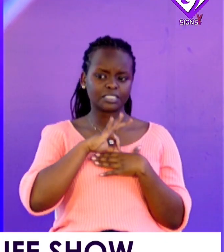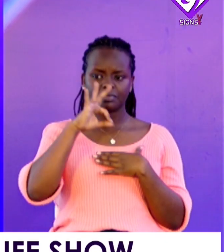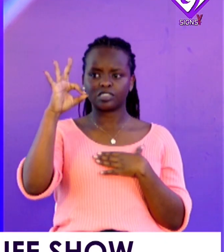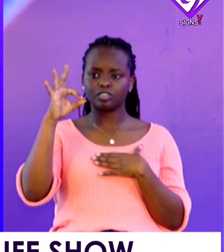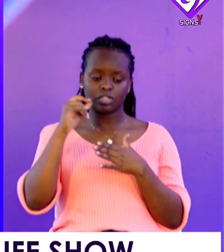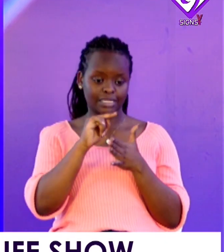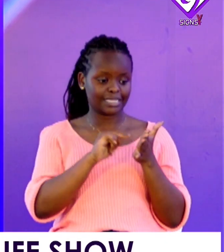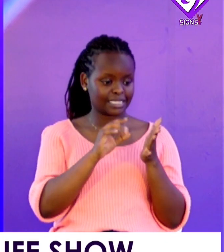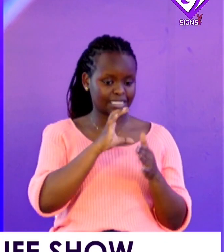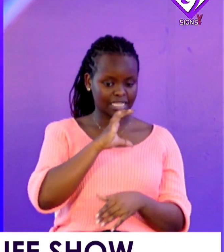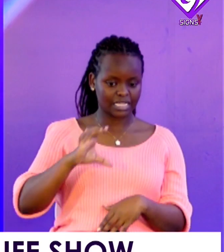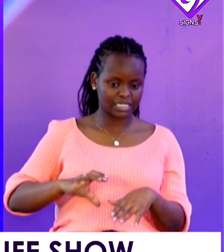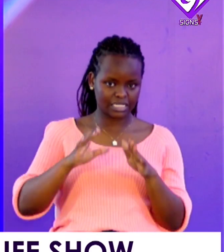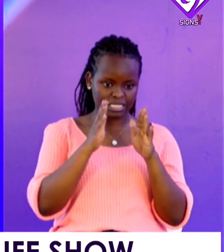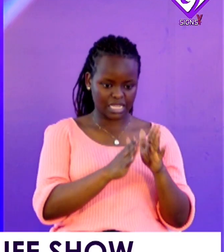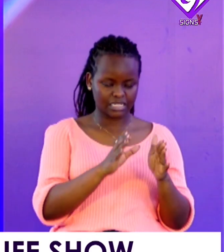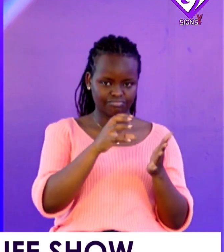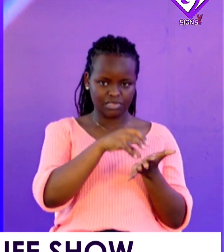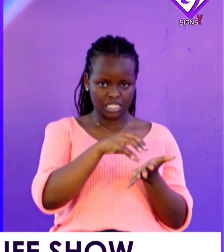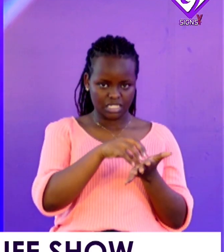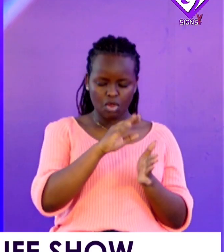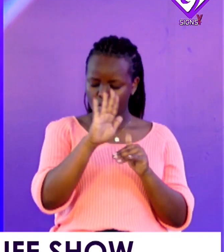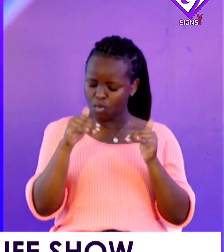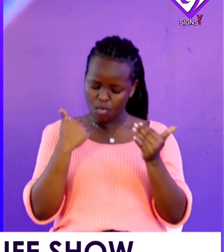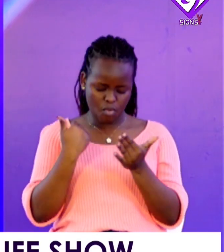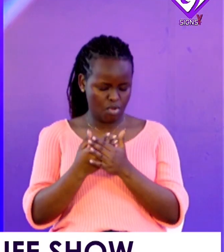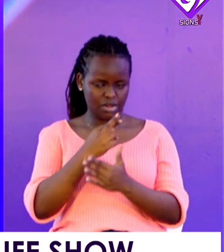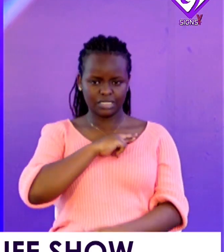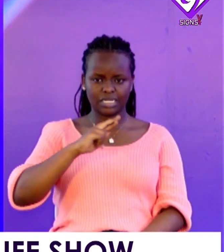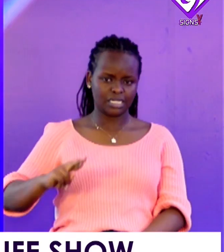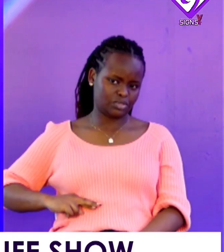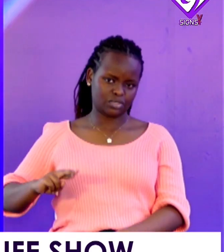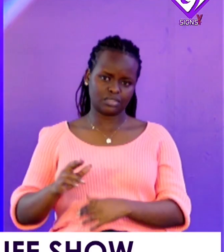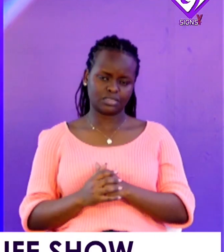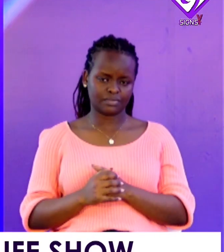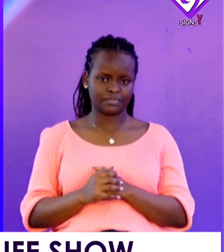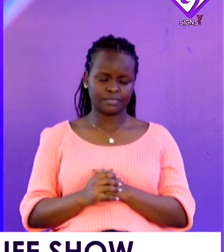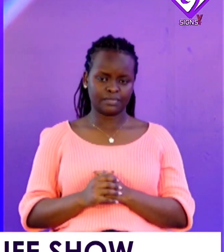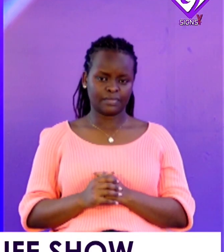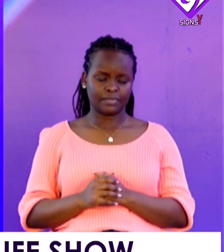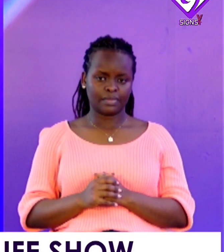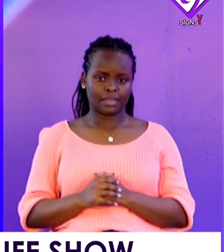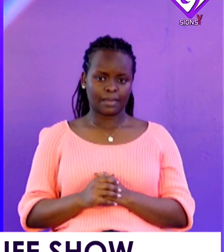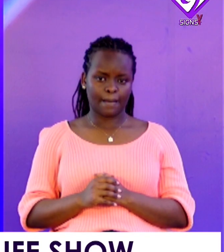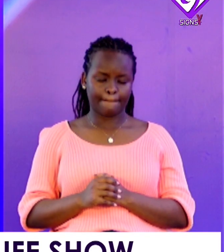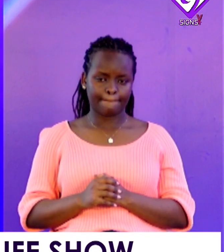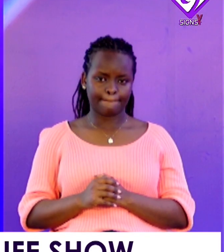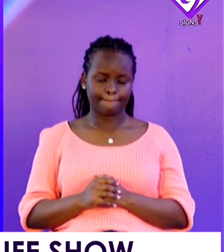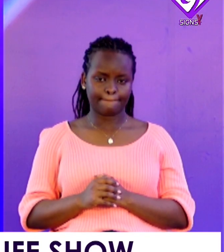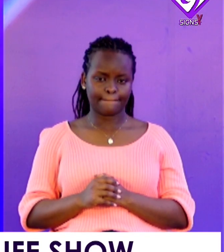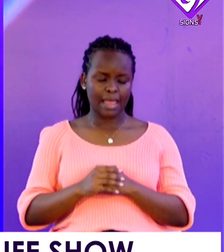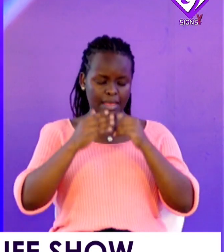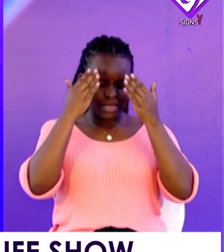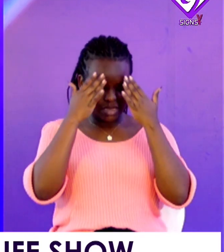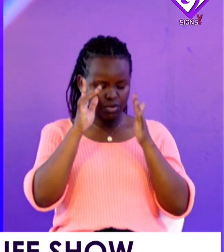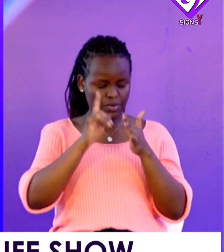setting. It's in all religions, forms of extremism and all that. I don't know what you have to